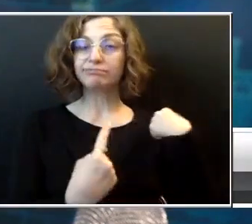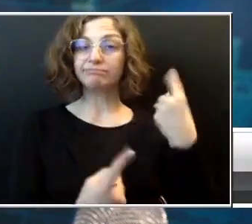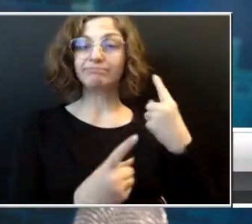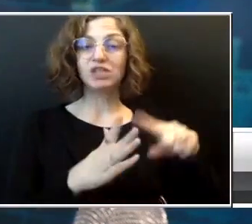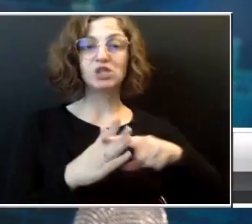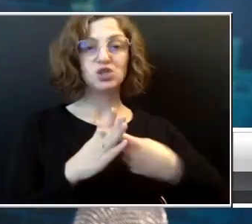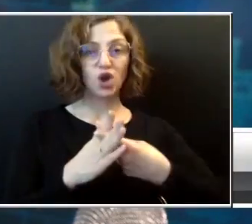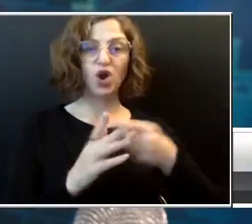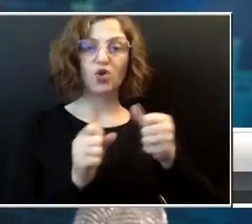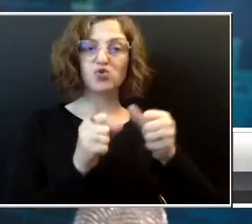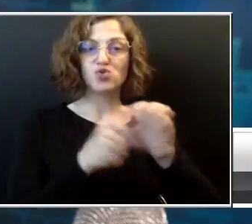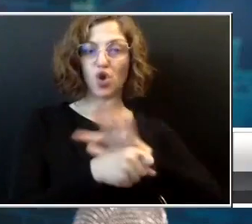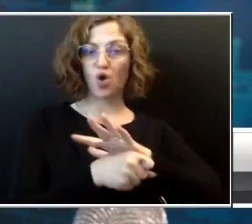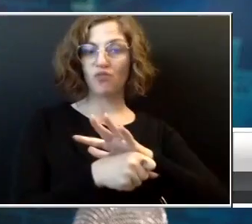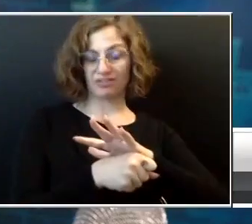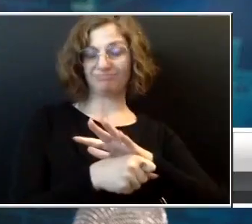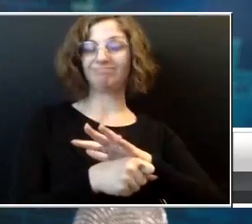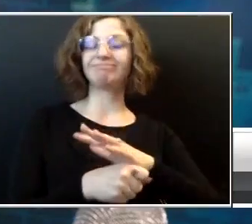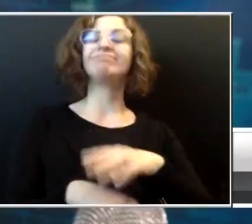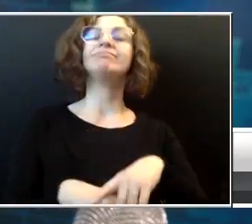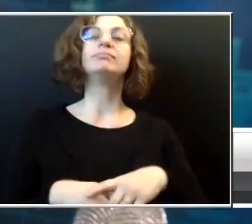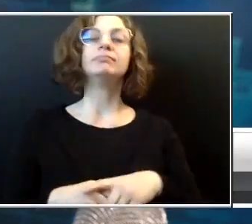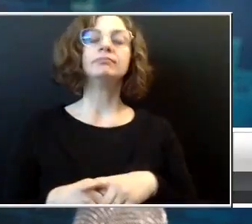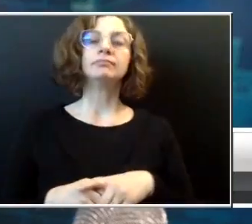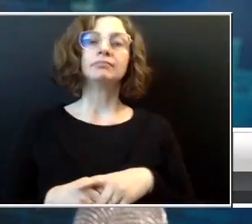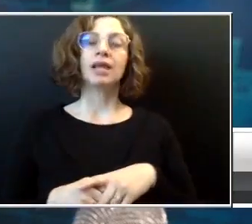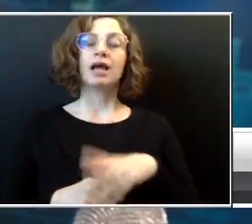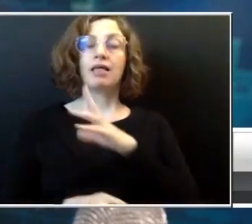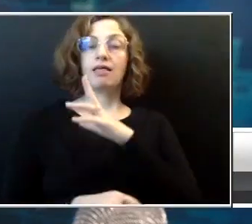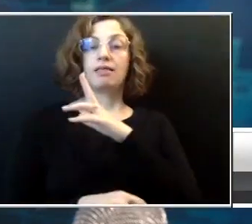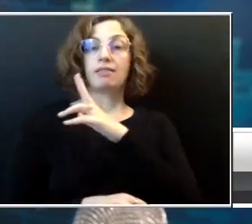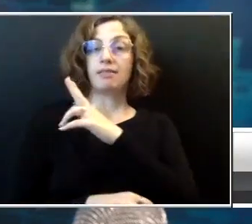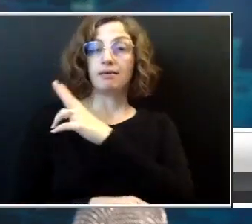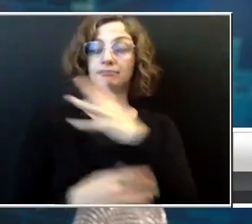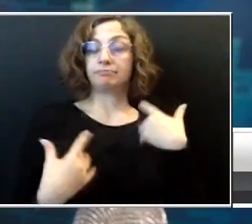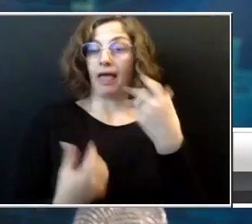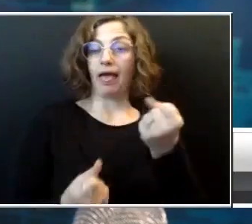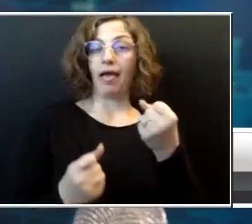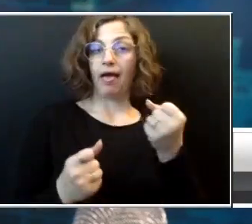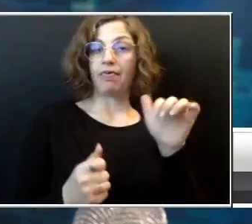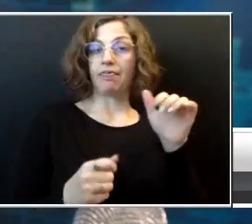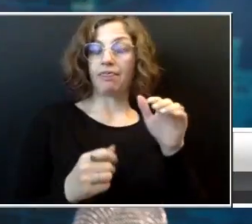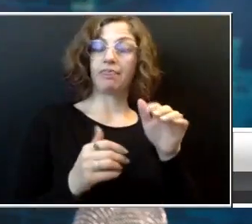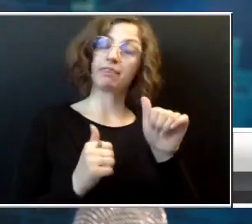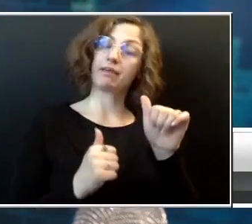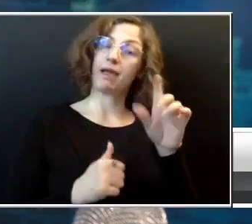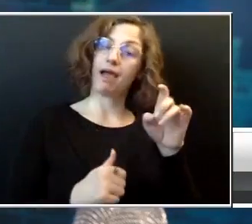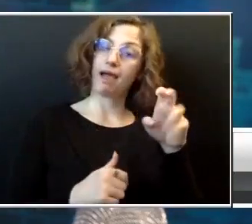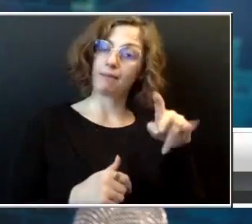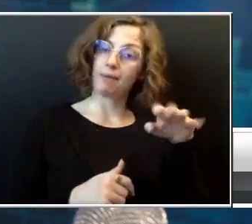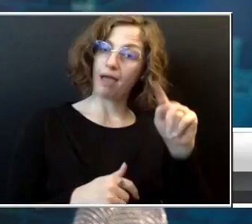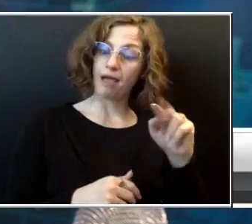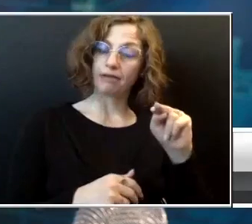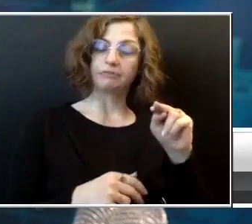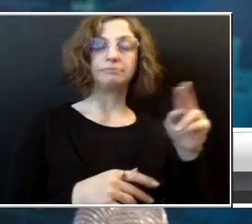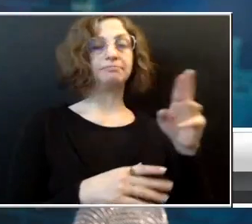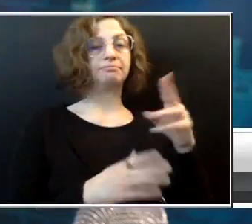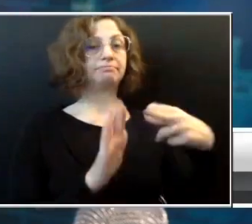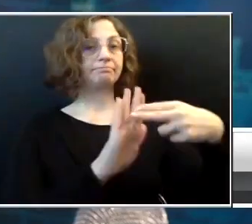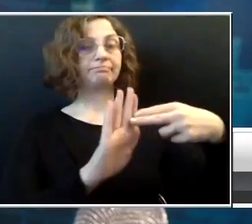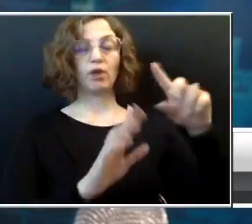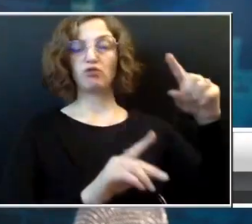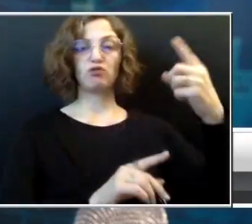admitted its very first patient with COVID on March 9th of 2020. 2 days later, the World Health